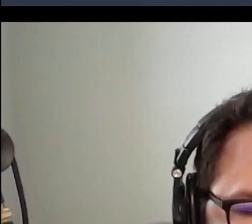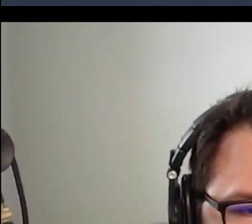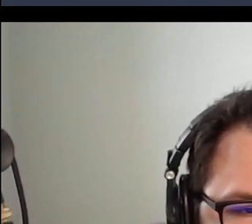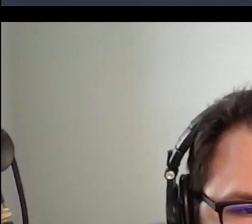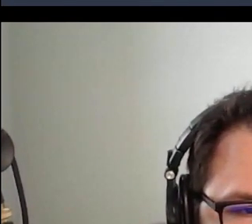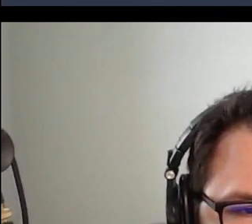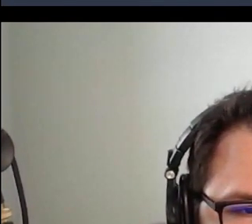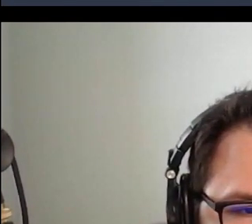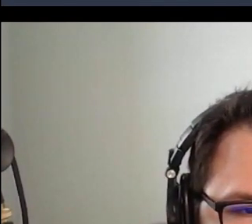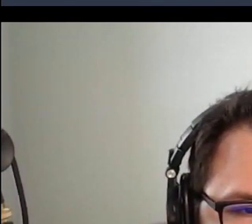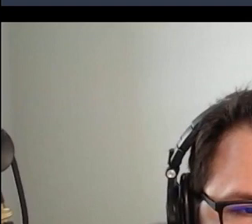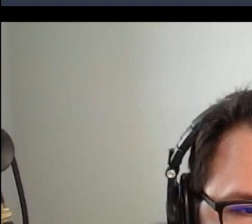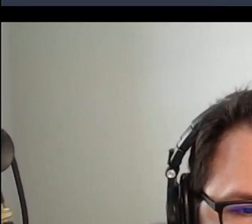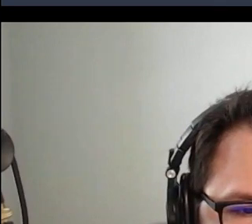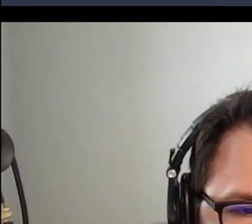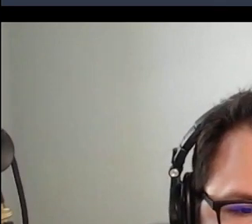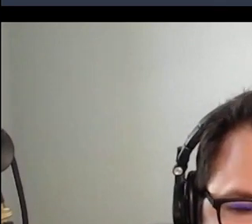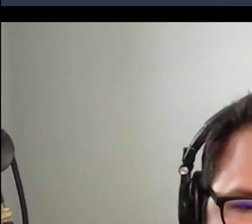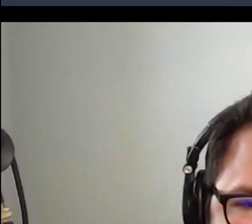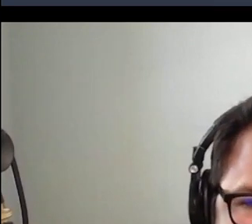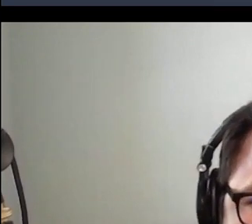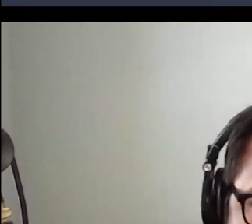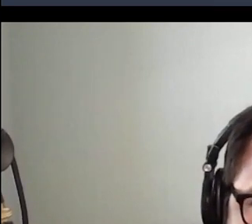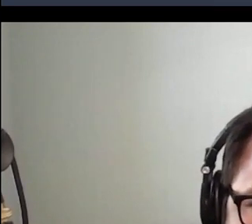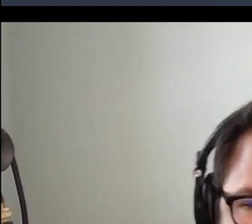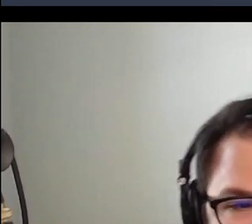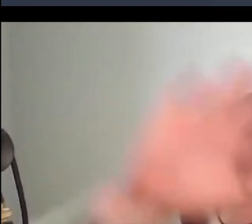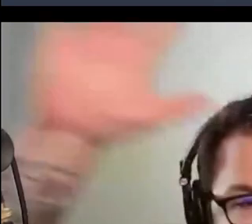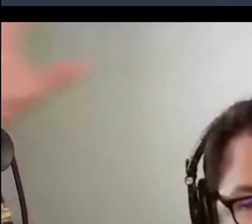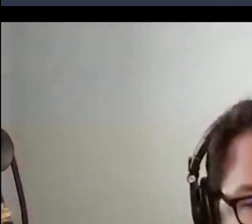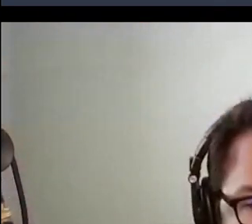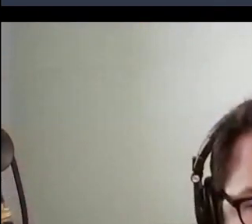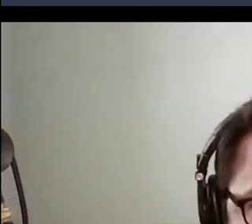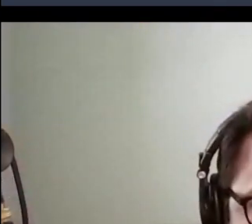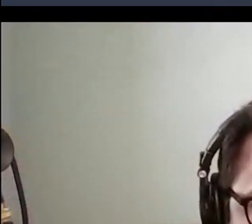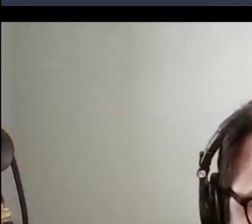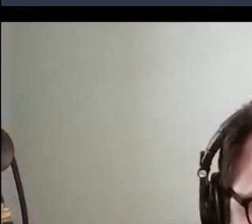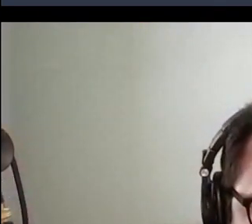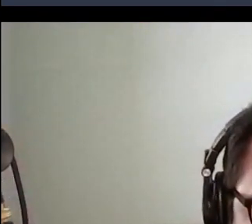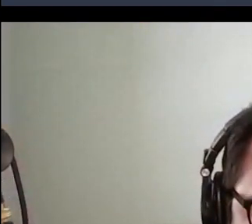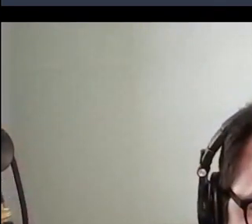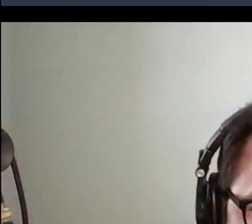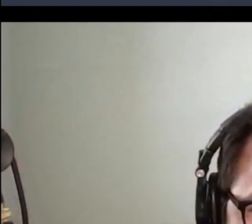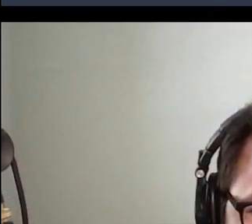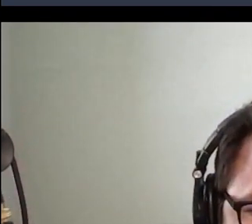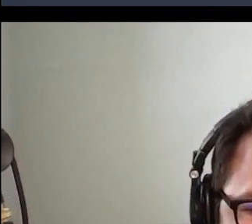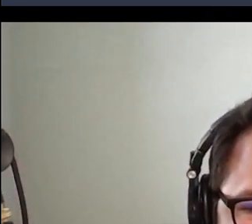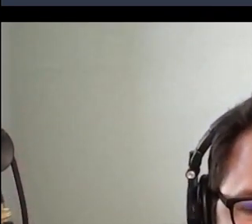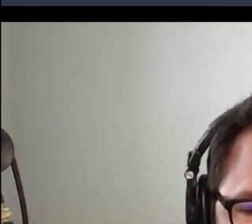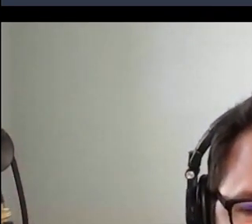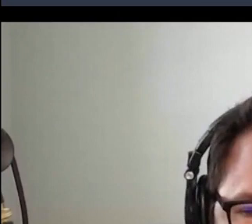today. Thank you, everyone, for joining. Vin, thanks for being here. And Brian and Danny, thanks for